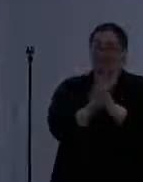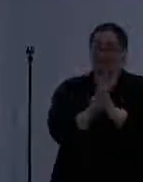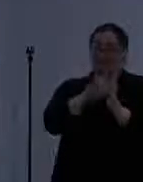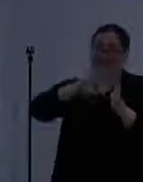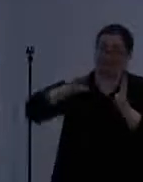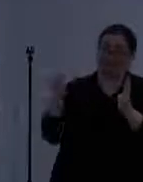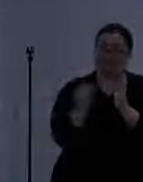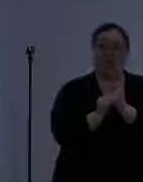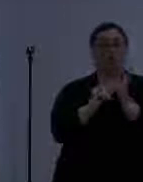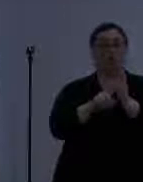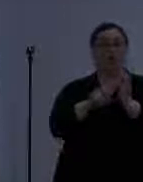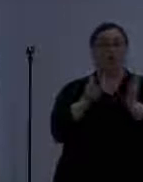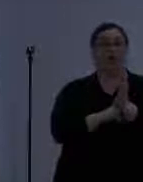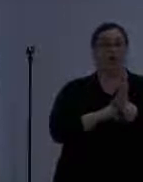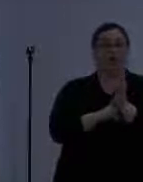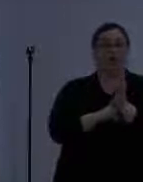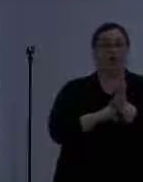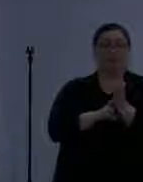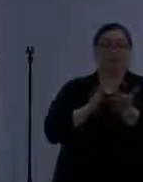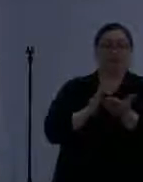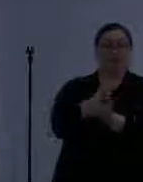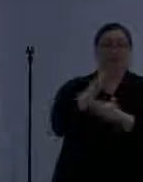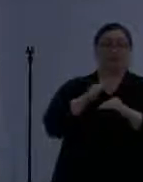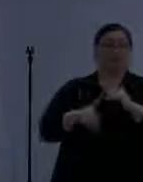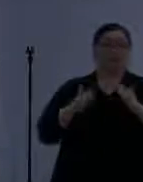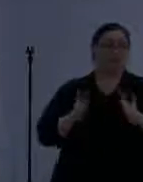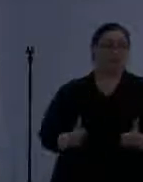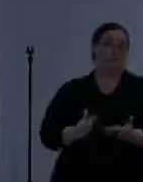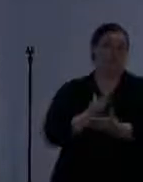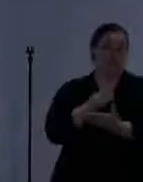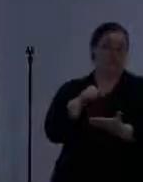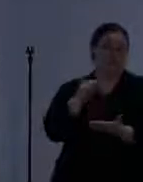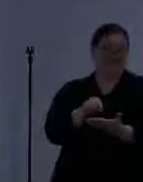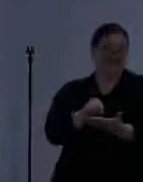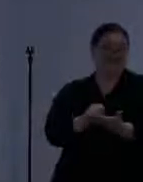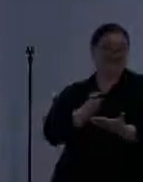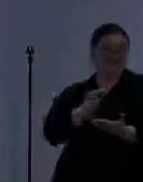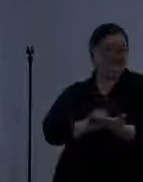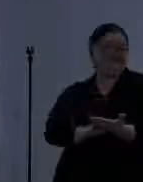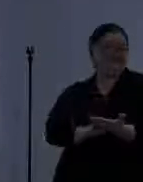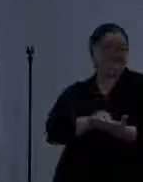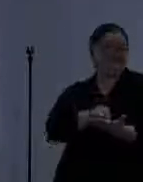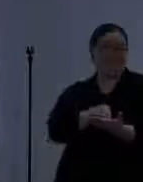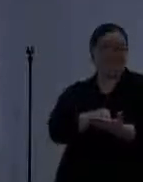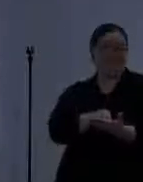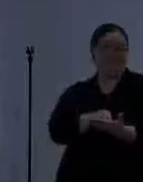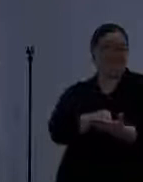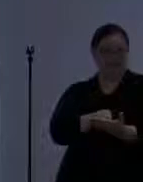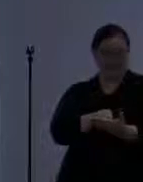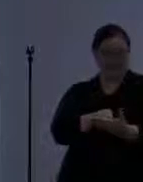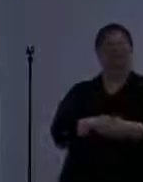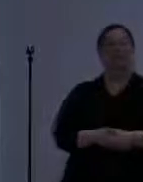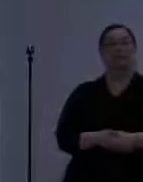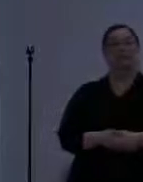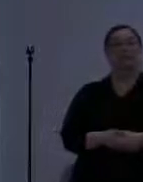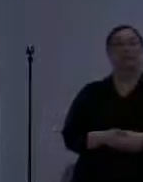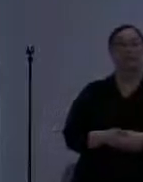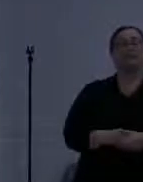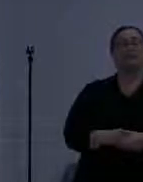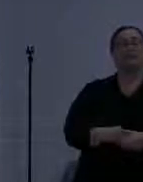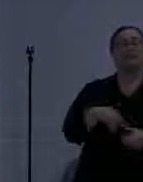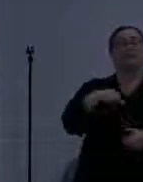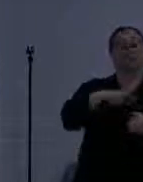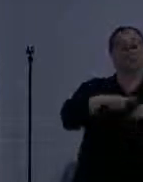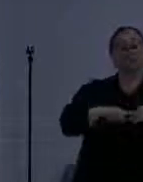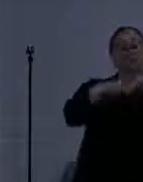the NDIS and the NDIS Quality and Safeguards Commission is meant to be one of the ways that Australia is